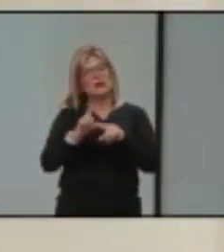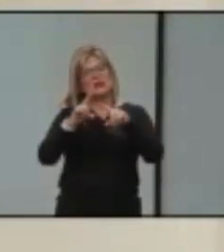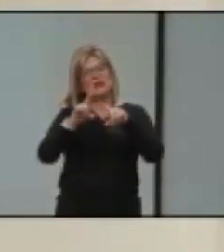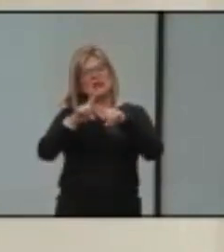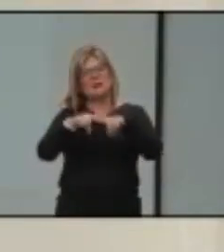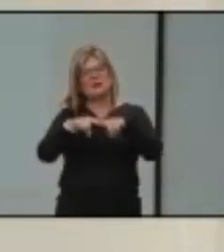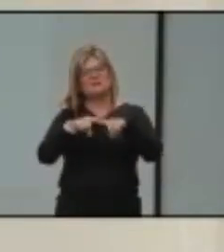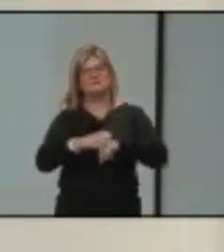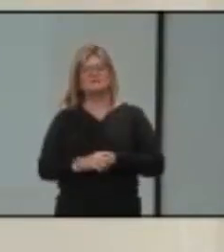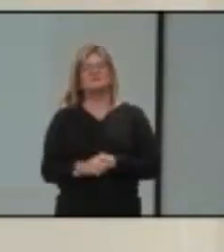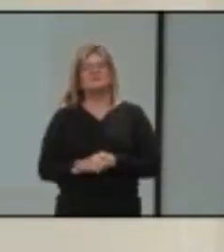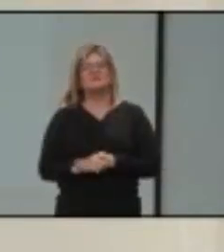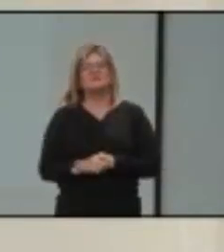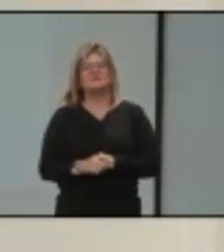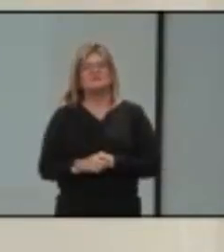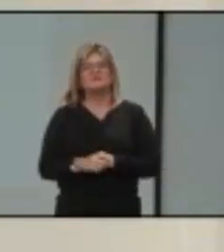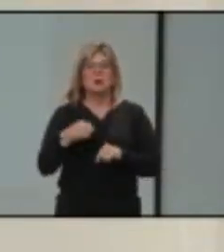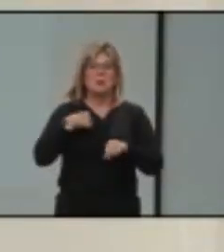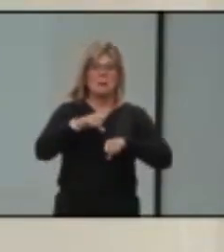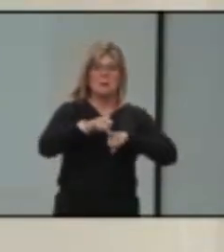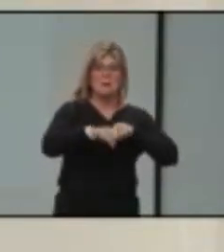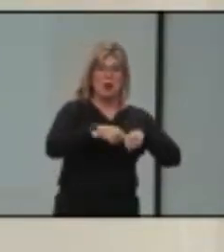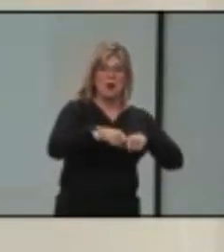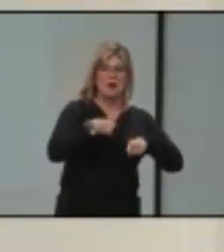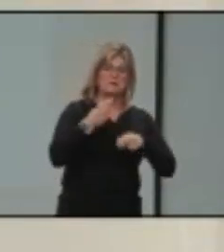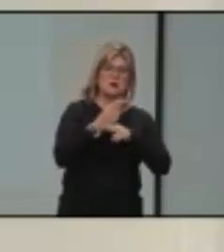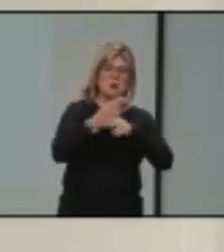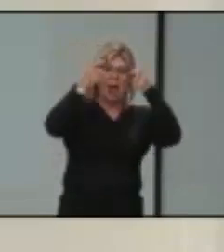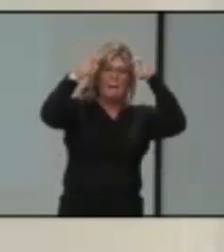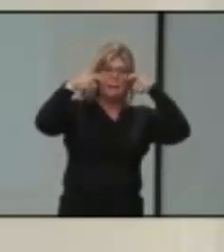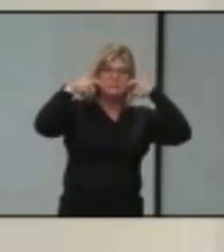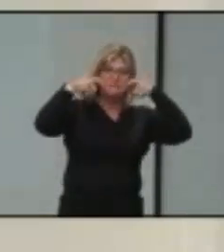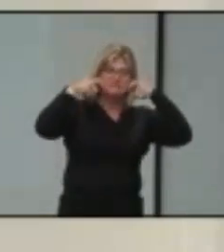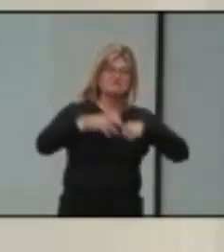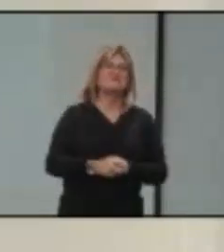depends. When I ride my bike, I wear my helmet.